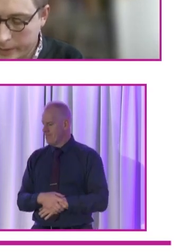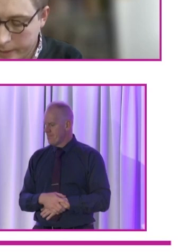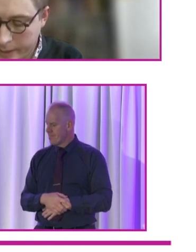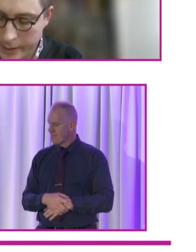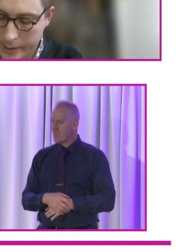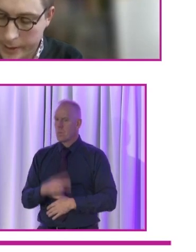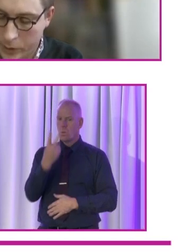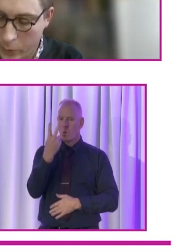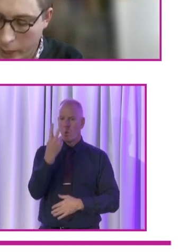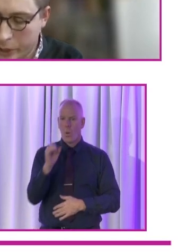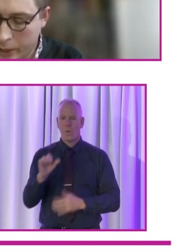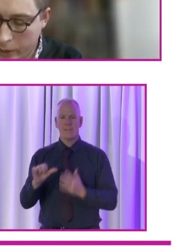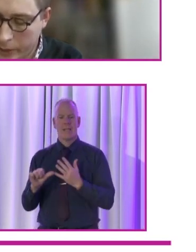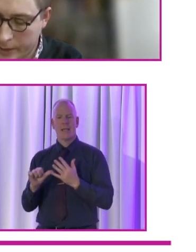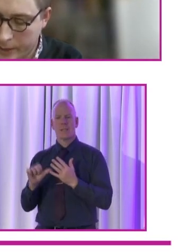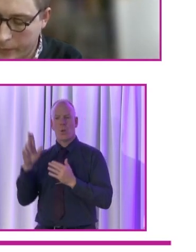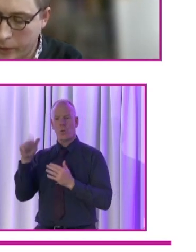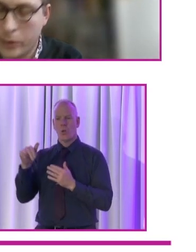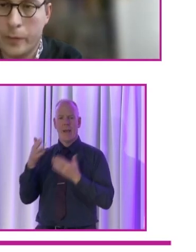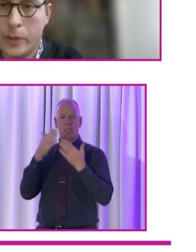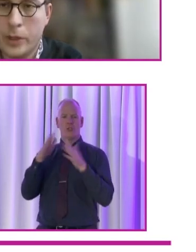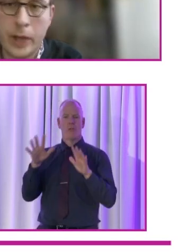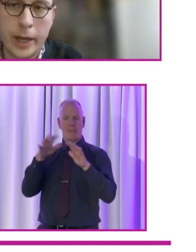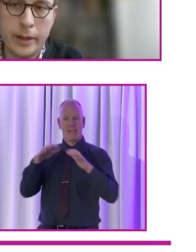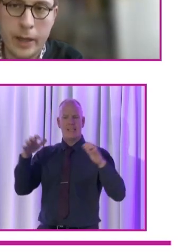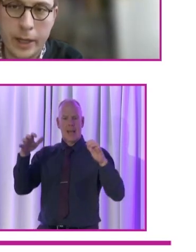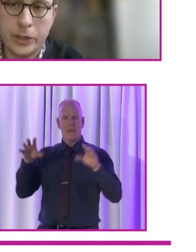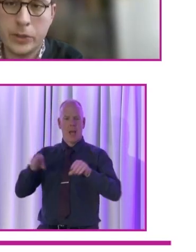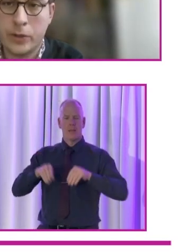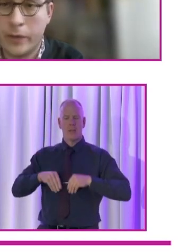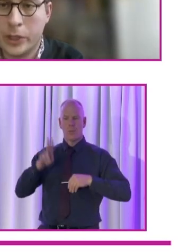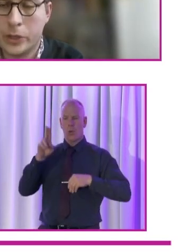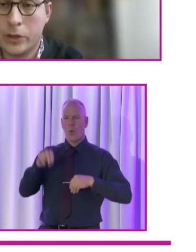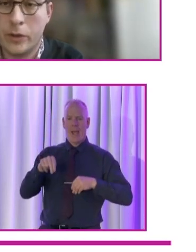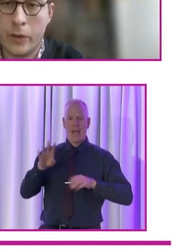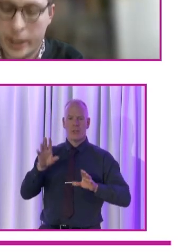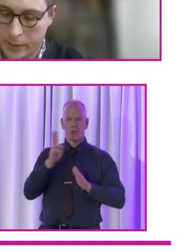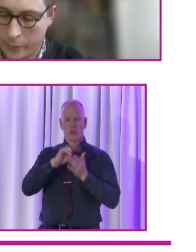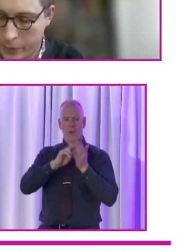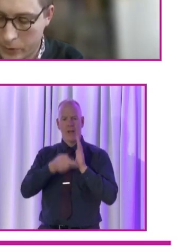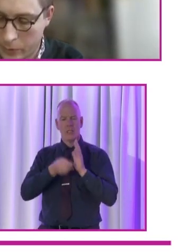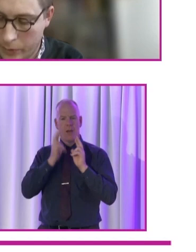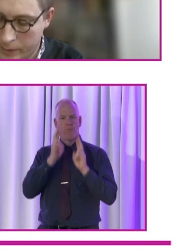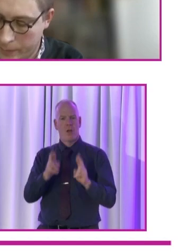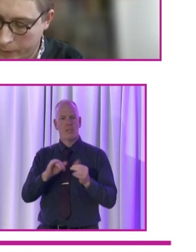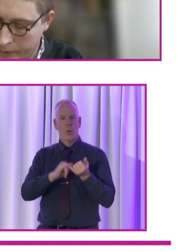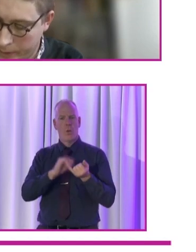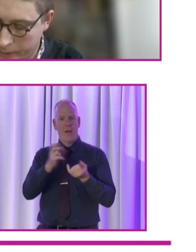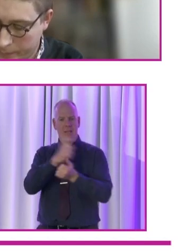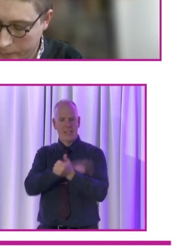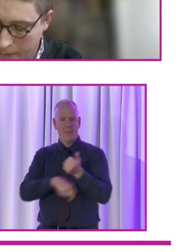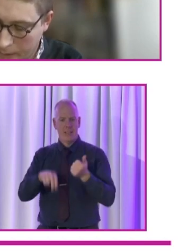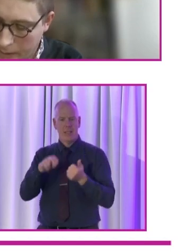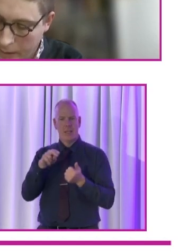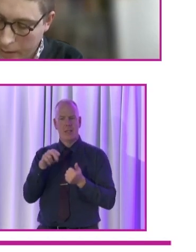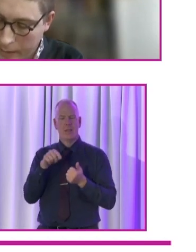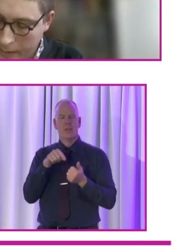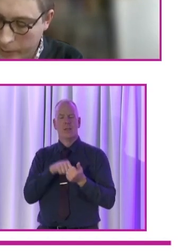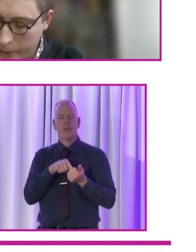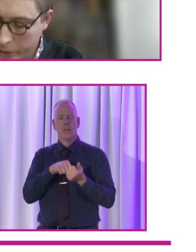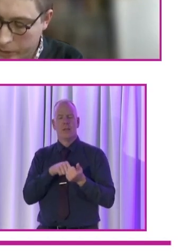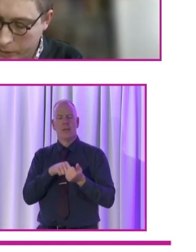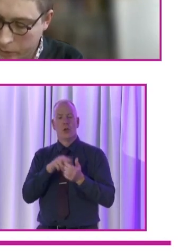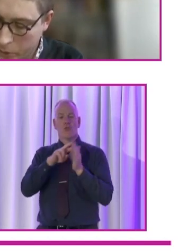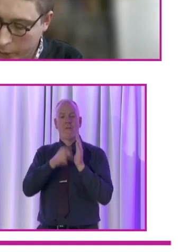In 2006, the UN General Assembly adopted the United Nations Convention on the Rights of Persons with Disabilities.